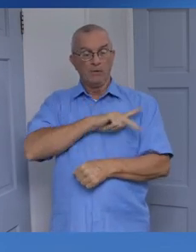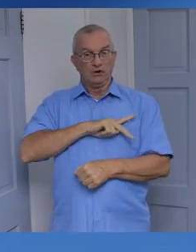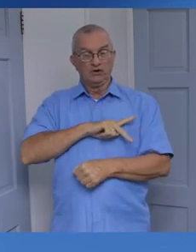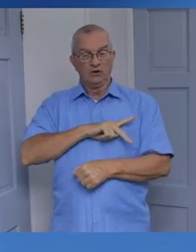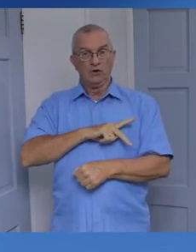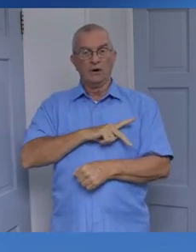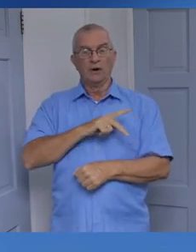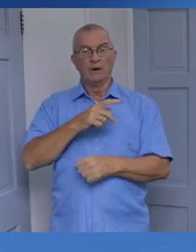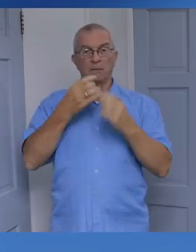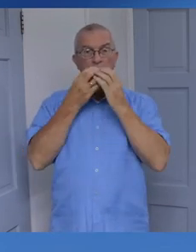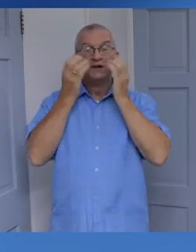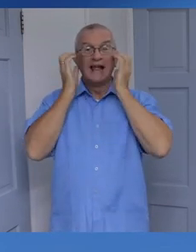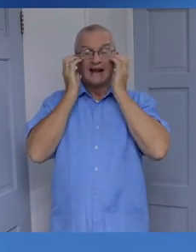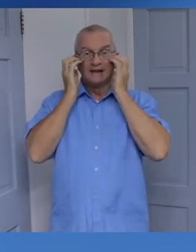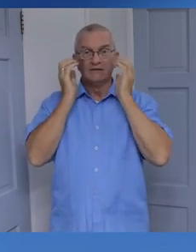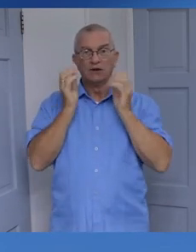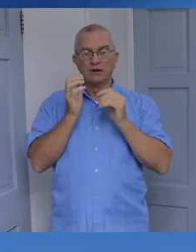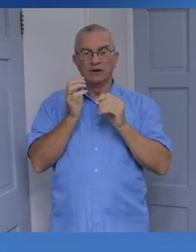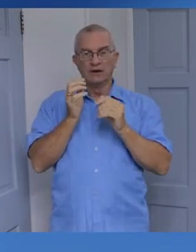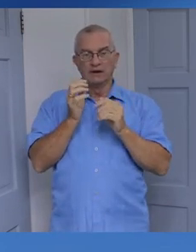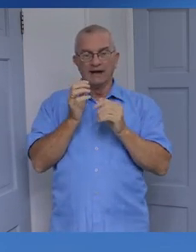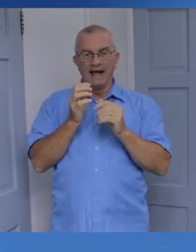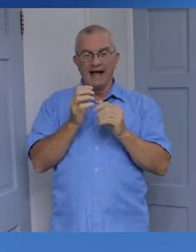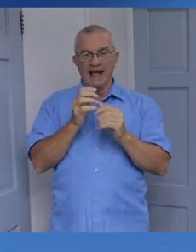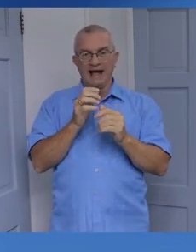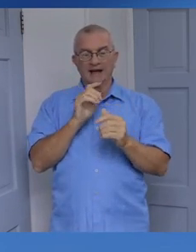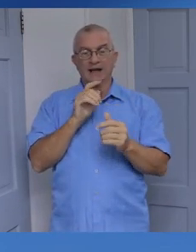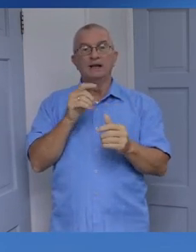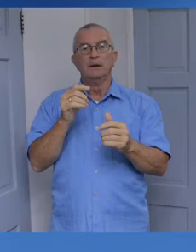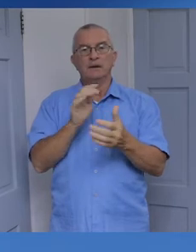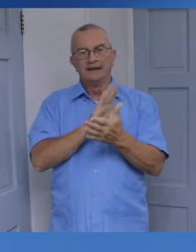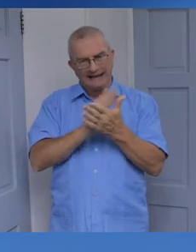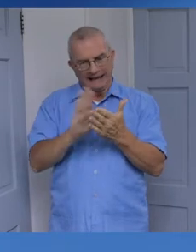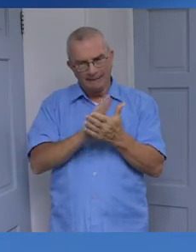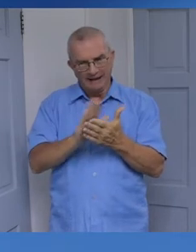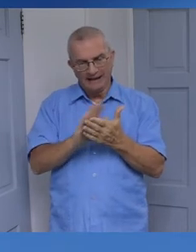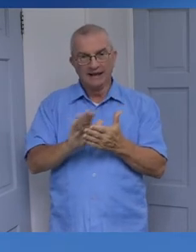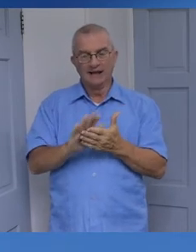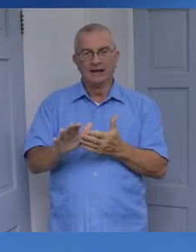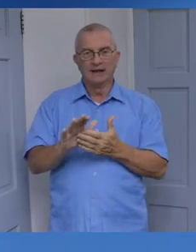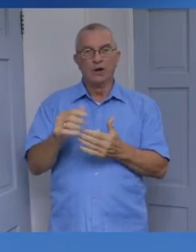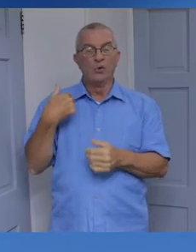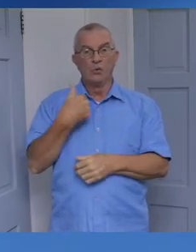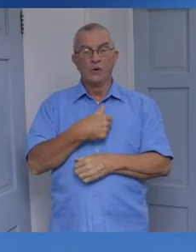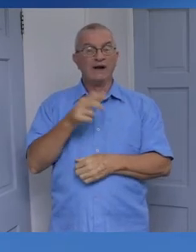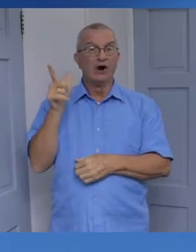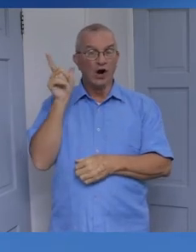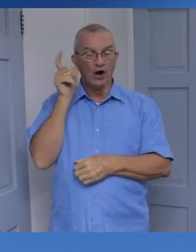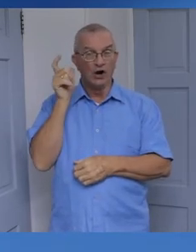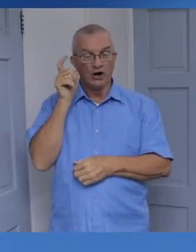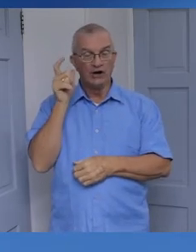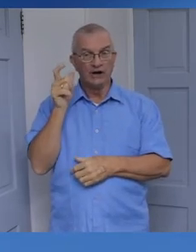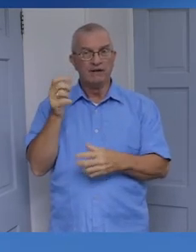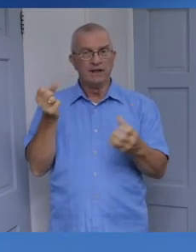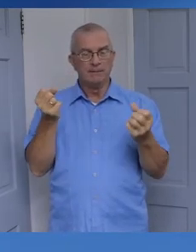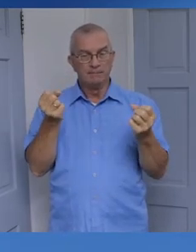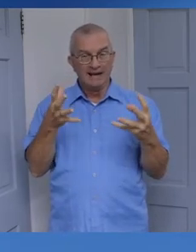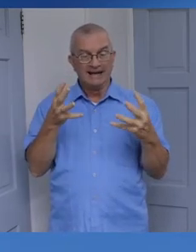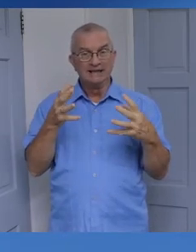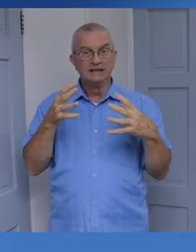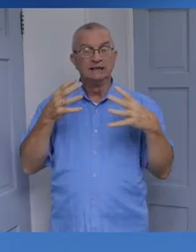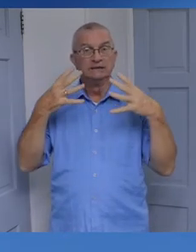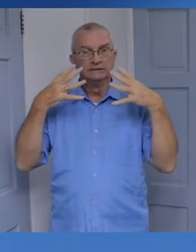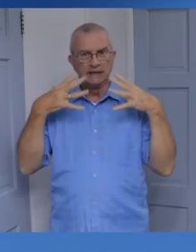adhere to good hygienic practices. We have heard of the many woes in relation to maternal and